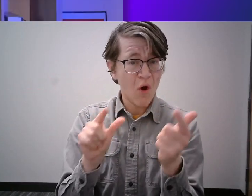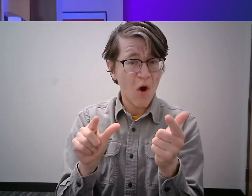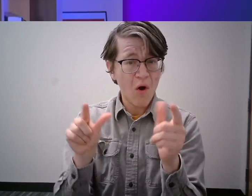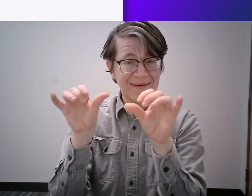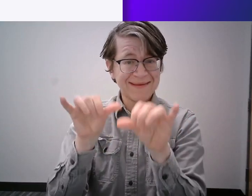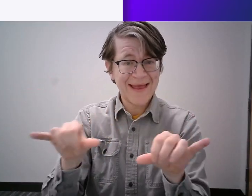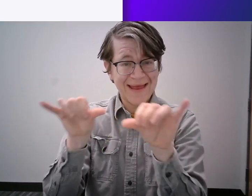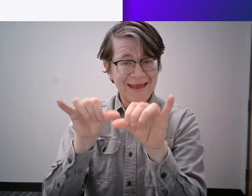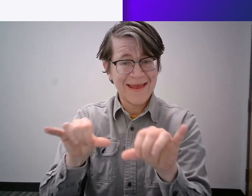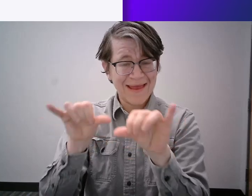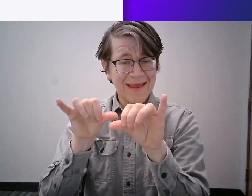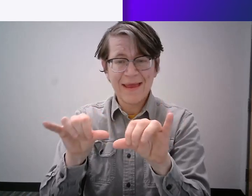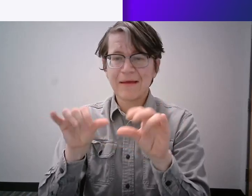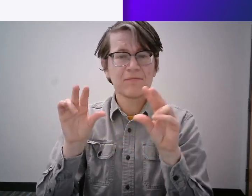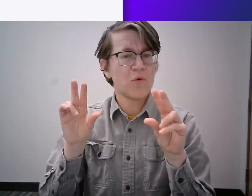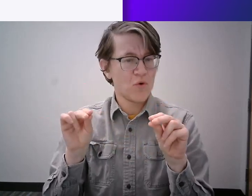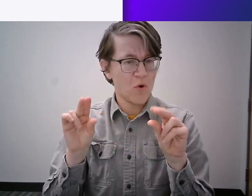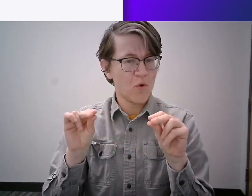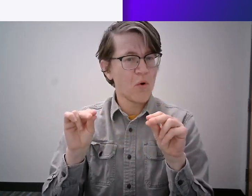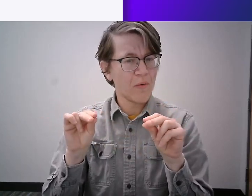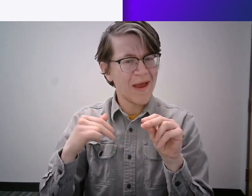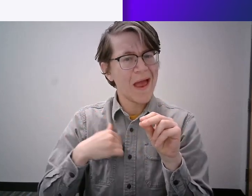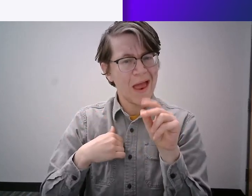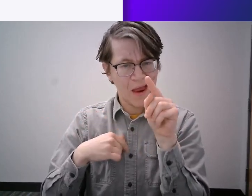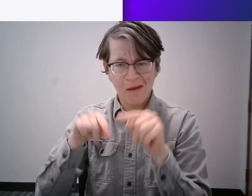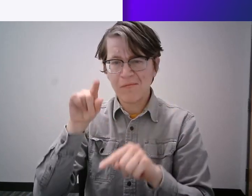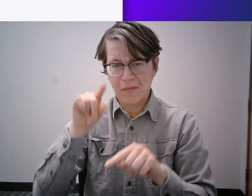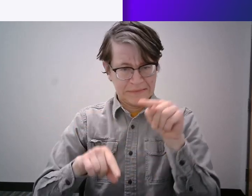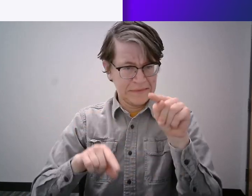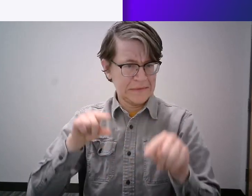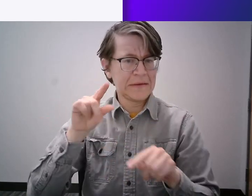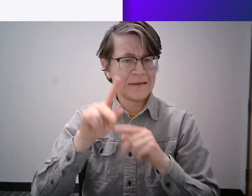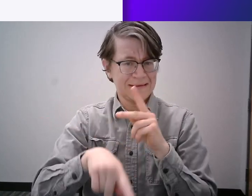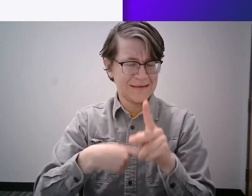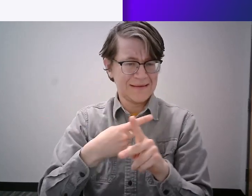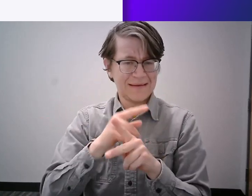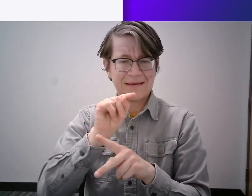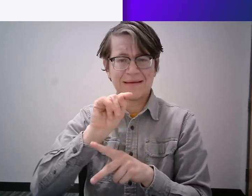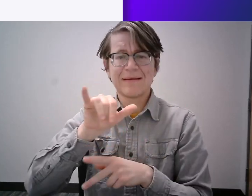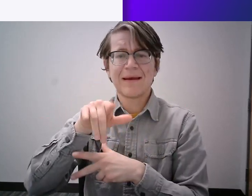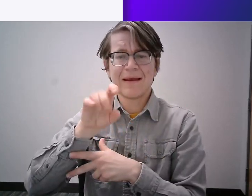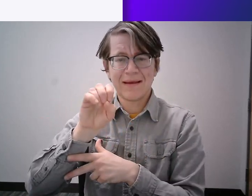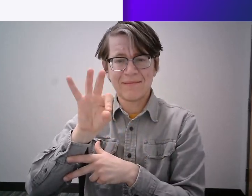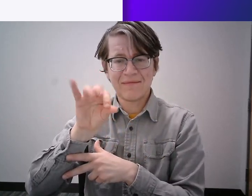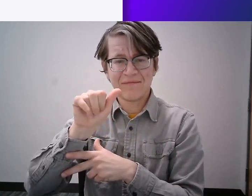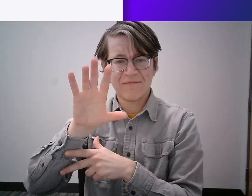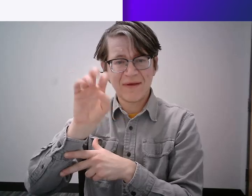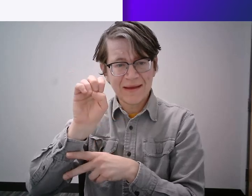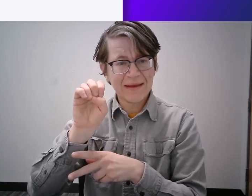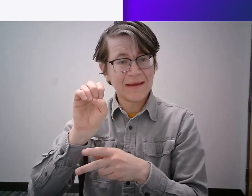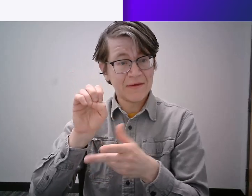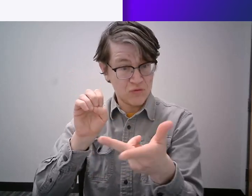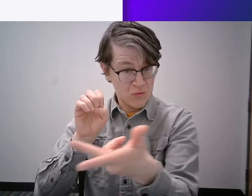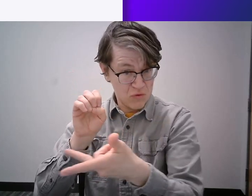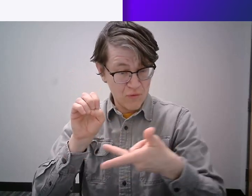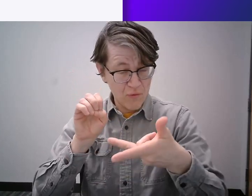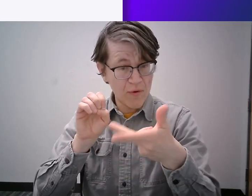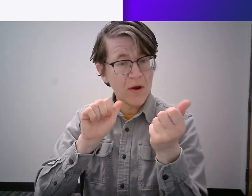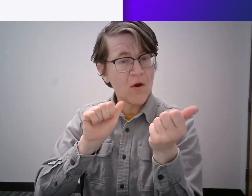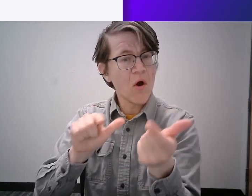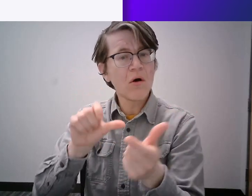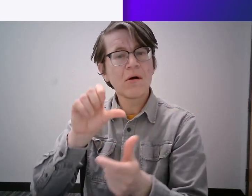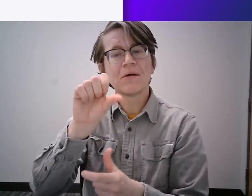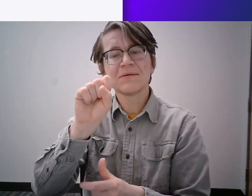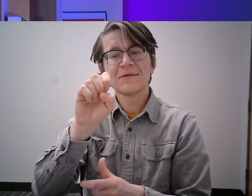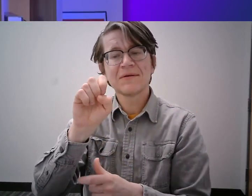other hand, Garamond, Bodoni and Memphis are all serif typefaces.